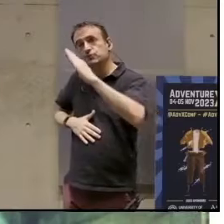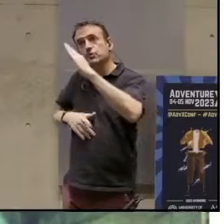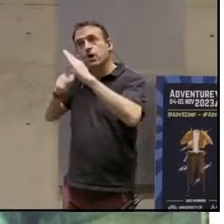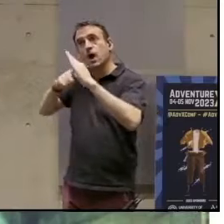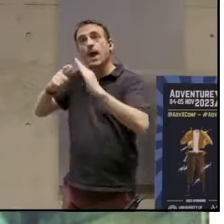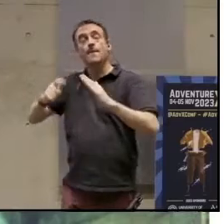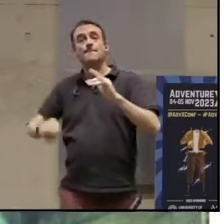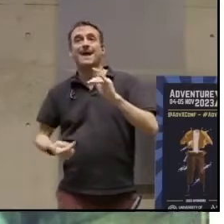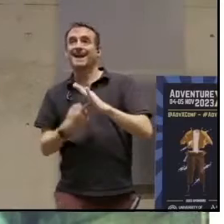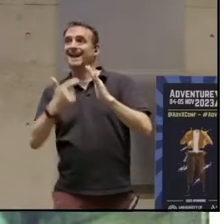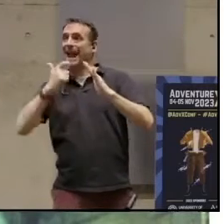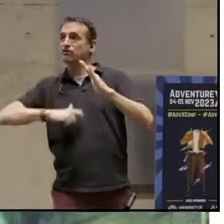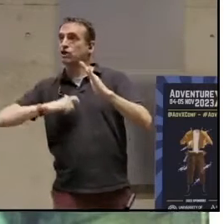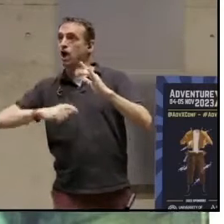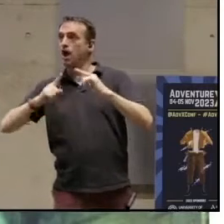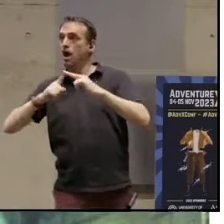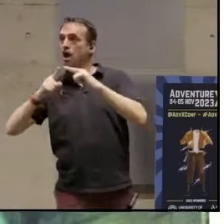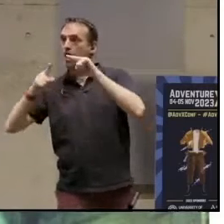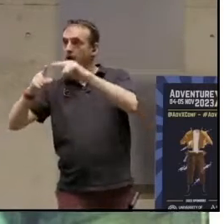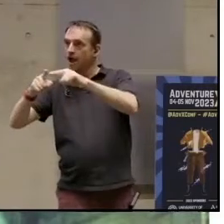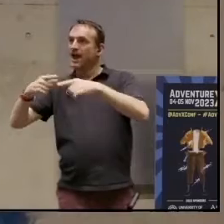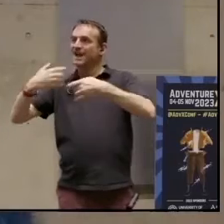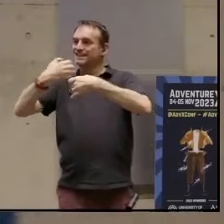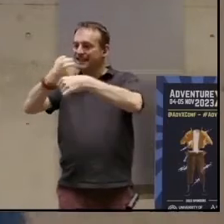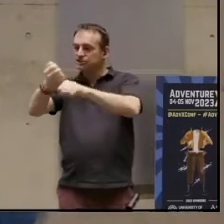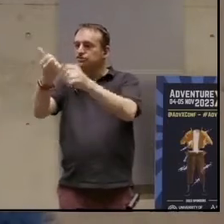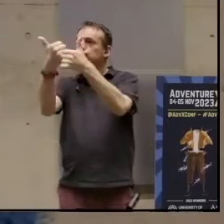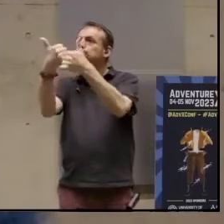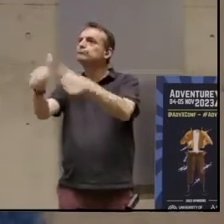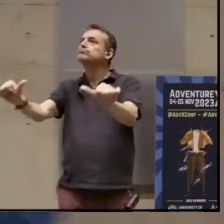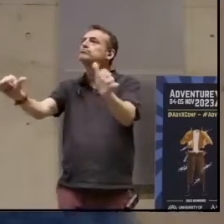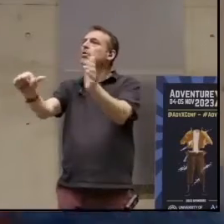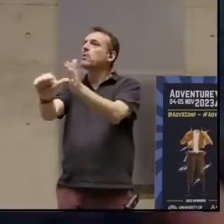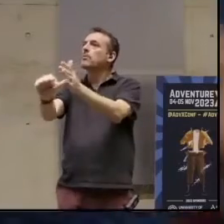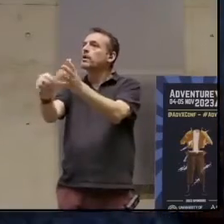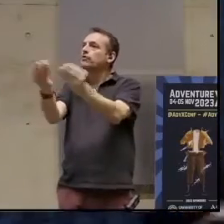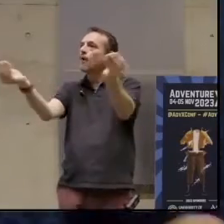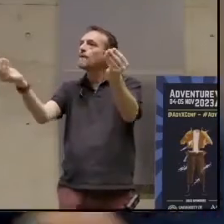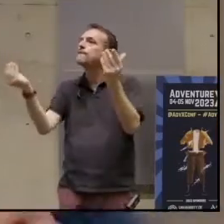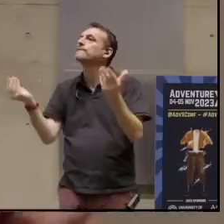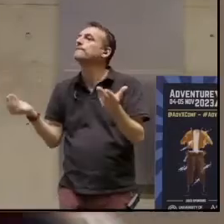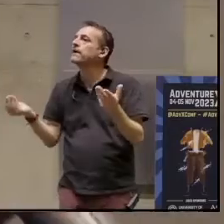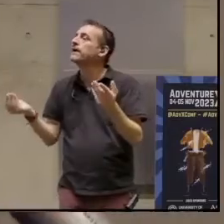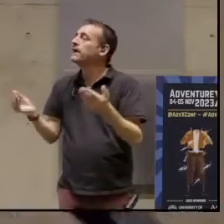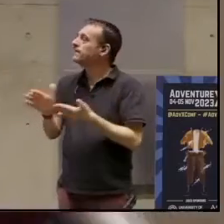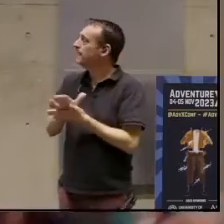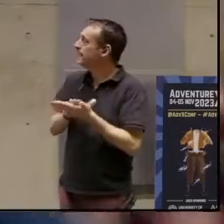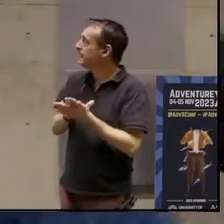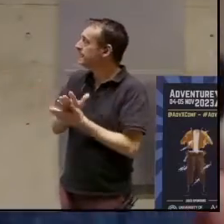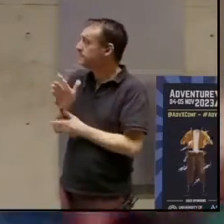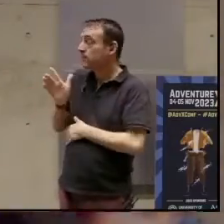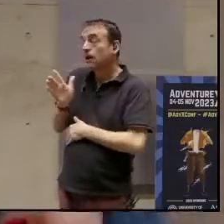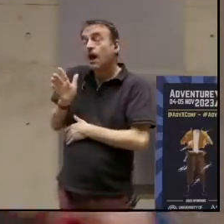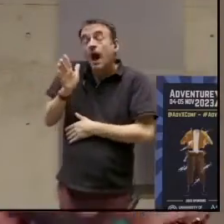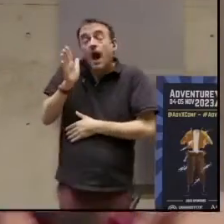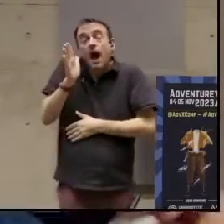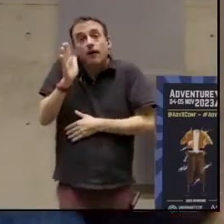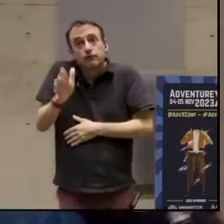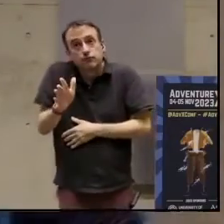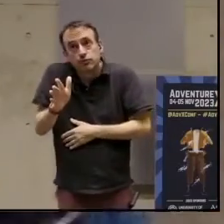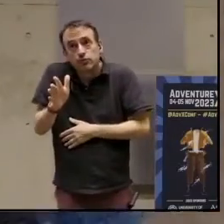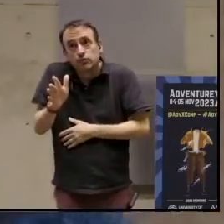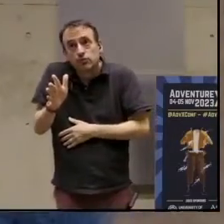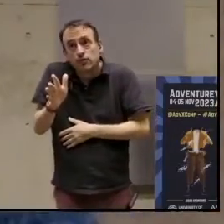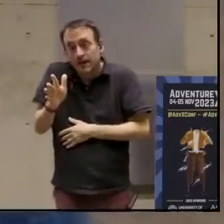is the only one who can solve the problem. That's it. So what that means is you must isolate